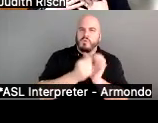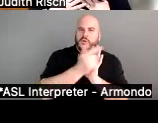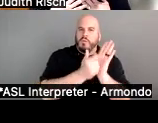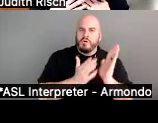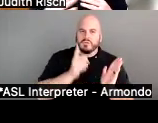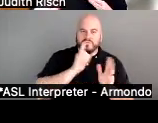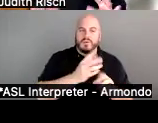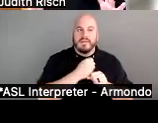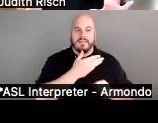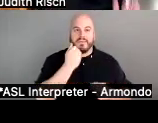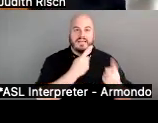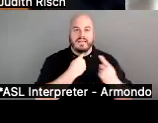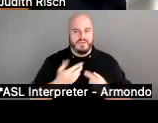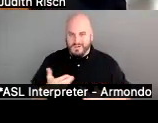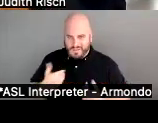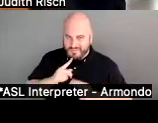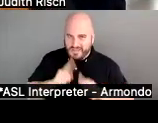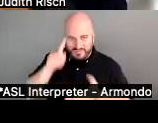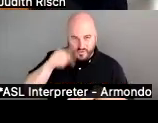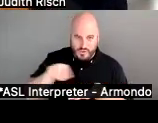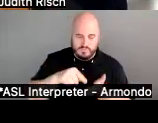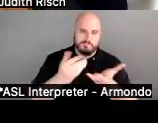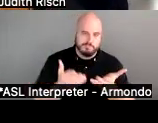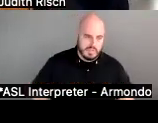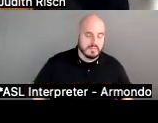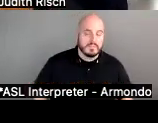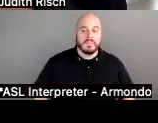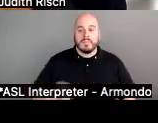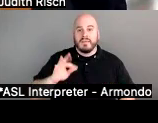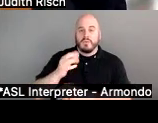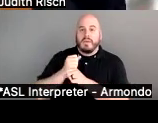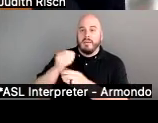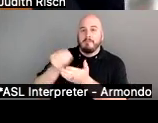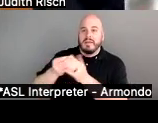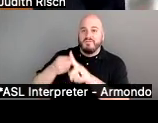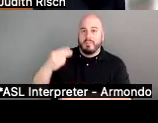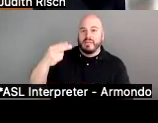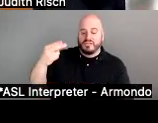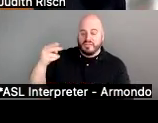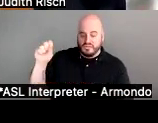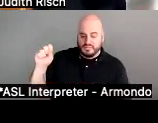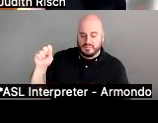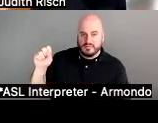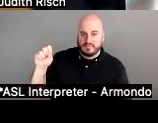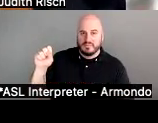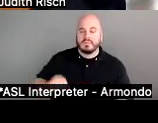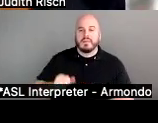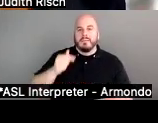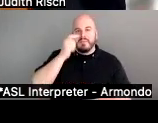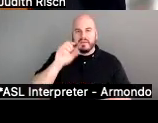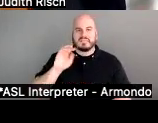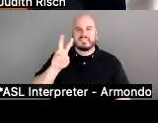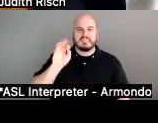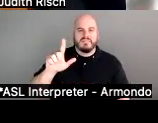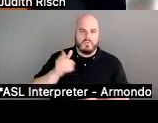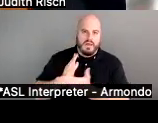don't have an answer. If you get money from HHS, because of the Civil Rights Restoration